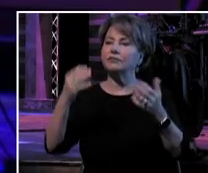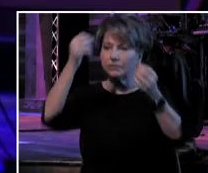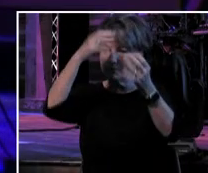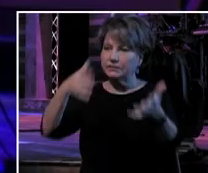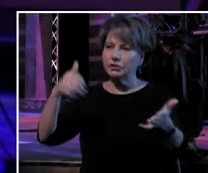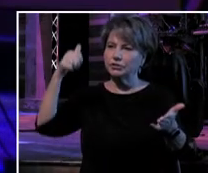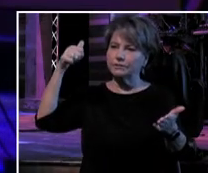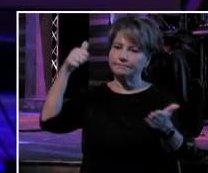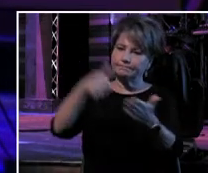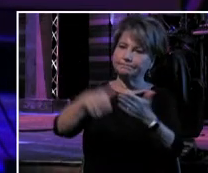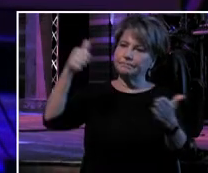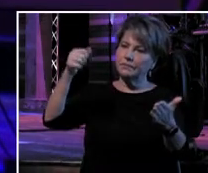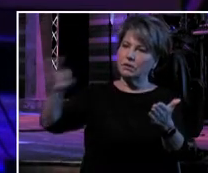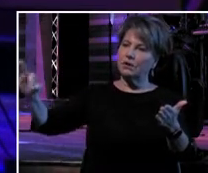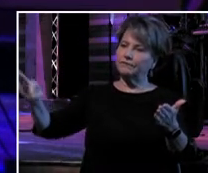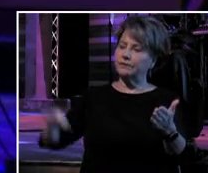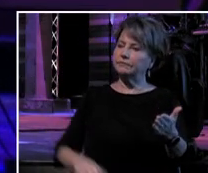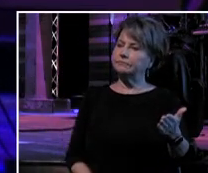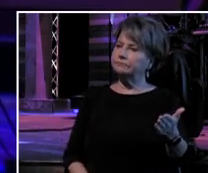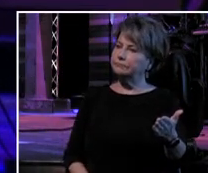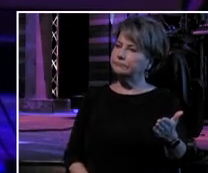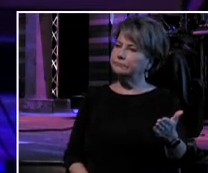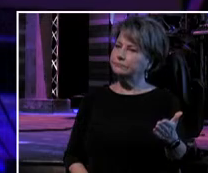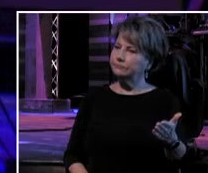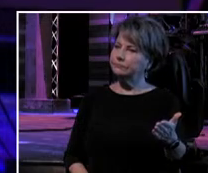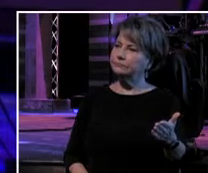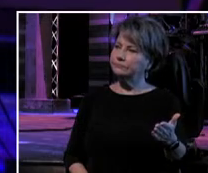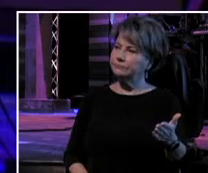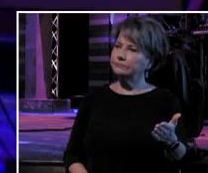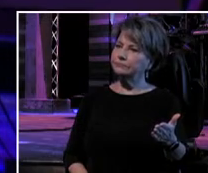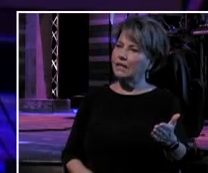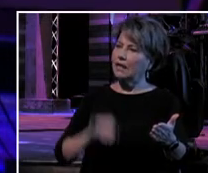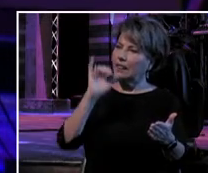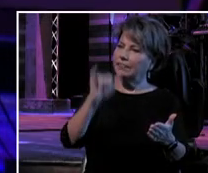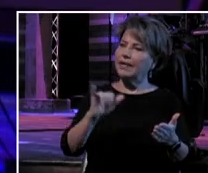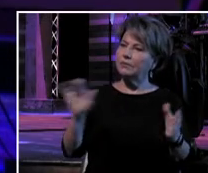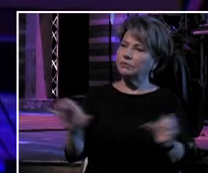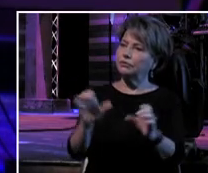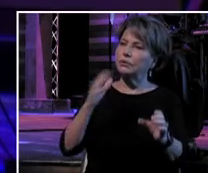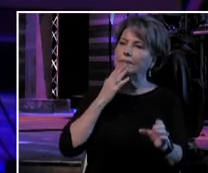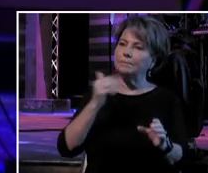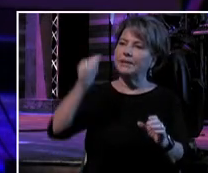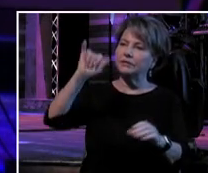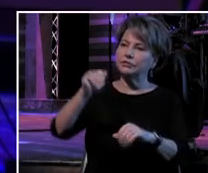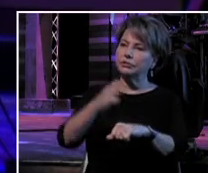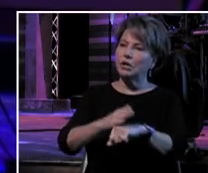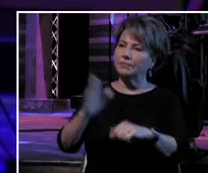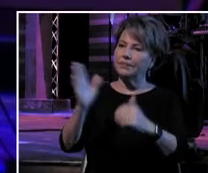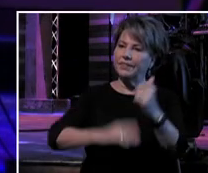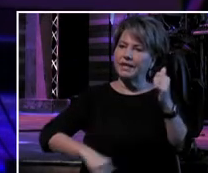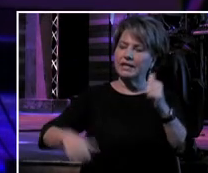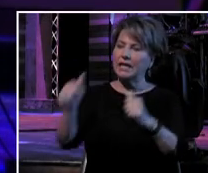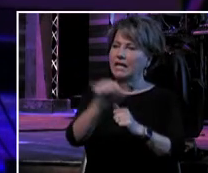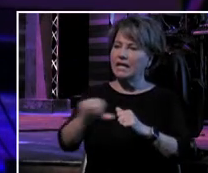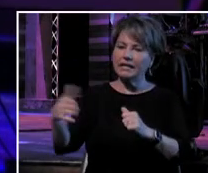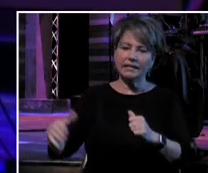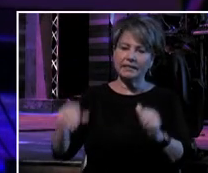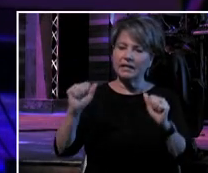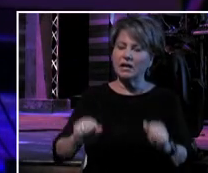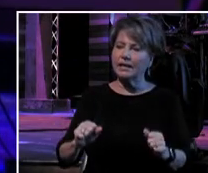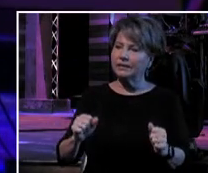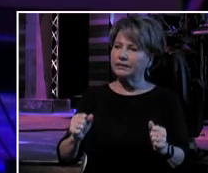okay? Folks, that would do a far better job than anything I could ever scratch up in my mind because they're there for